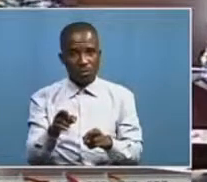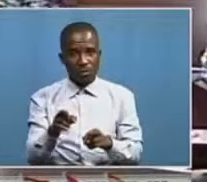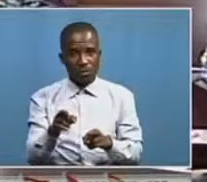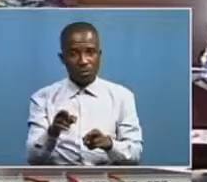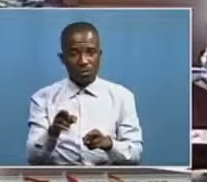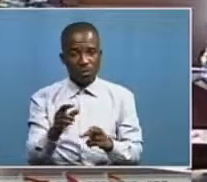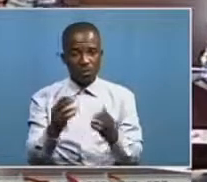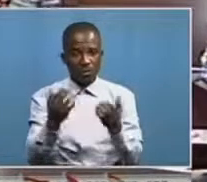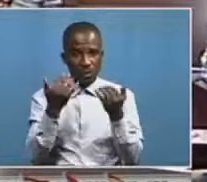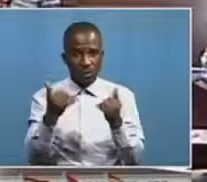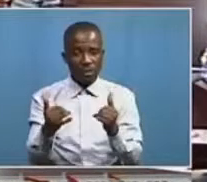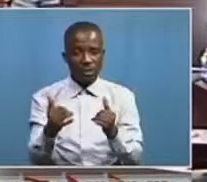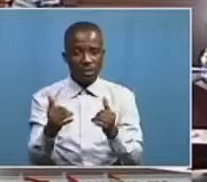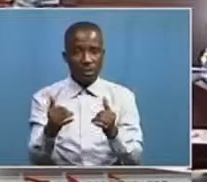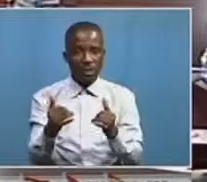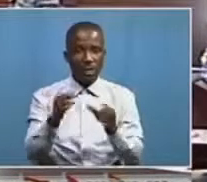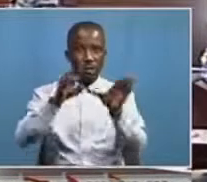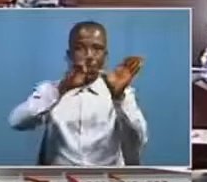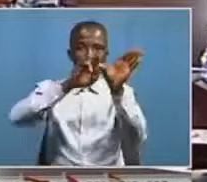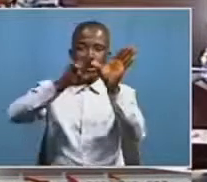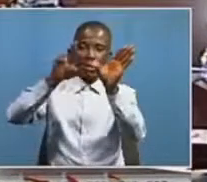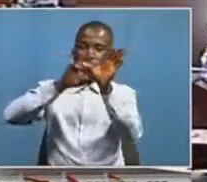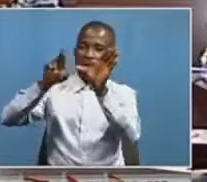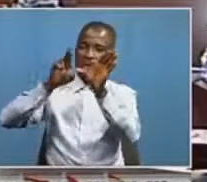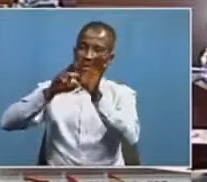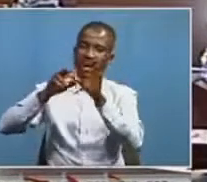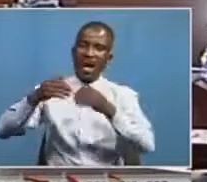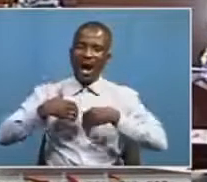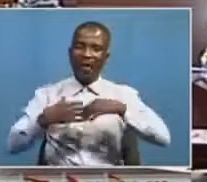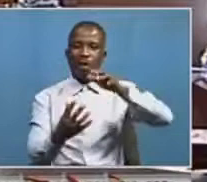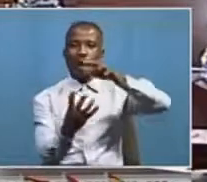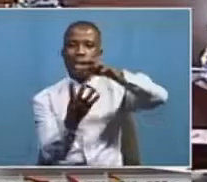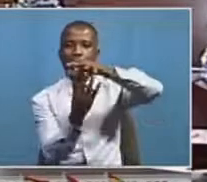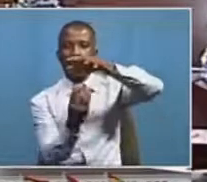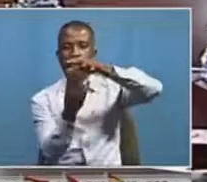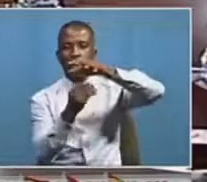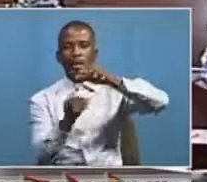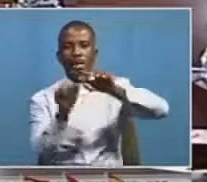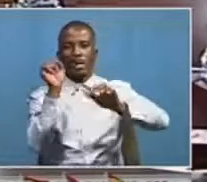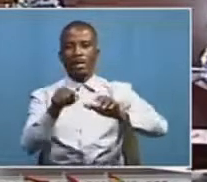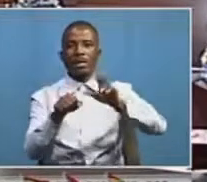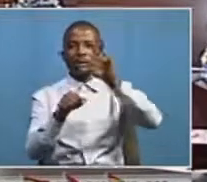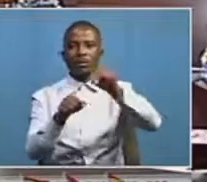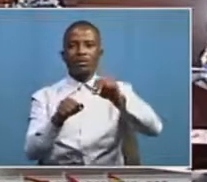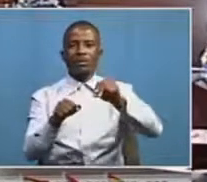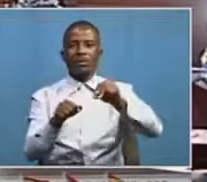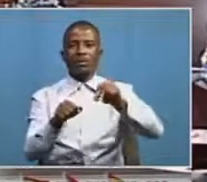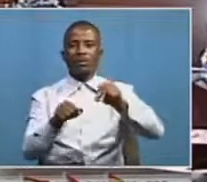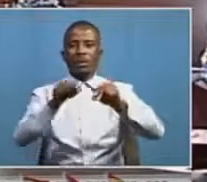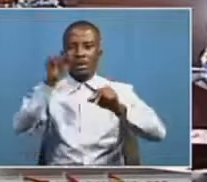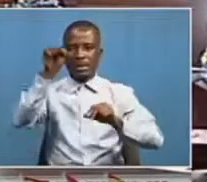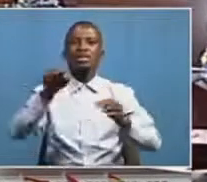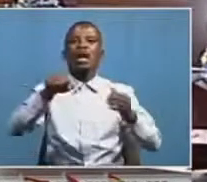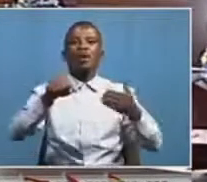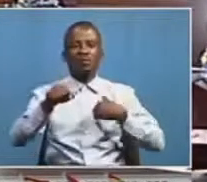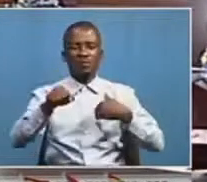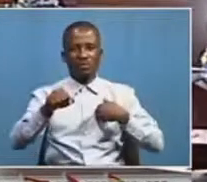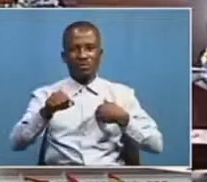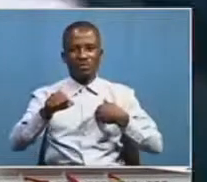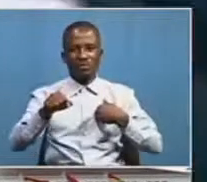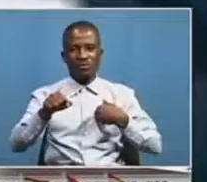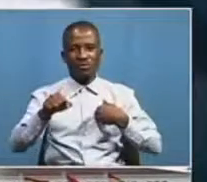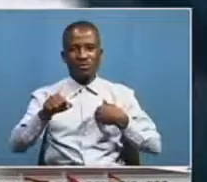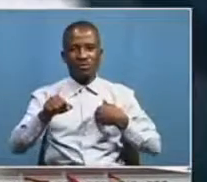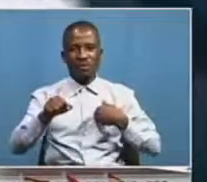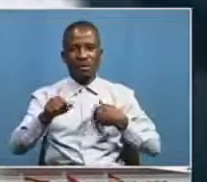to the regional center, you had carbon copies of them, didn't you? Answer, yes, we do. Question, and